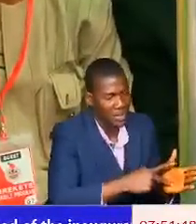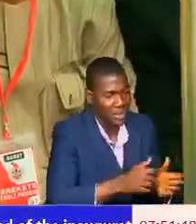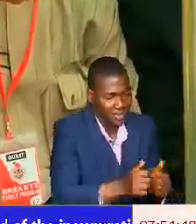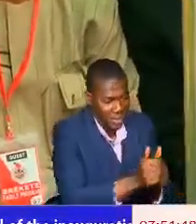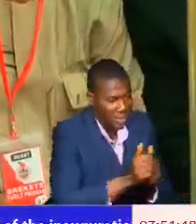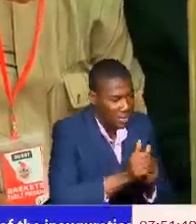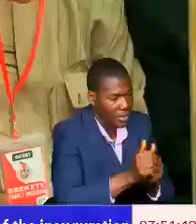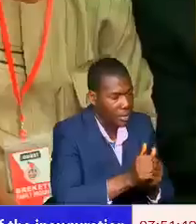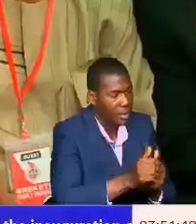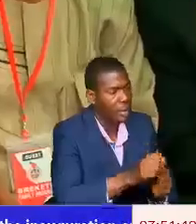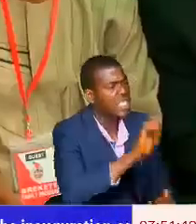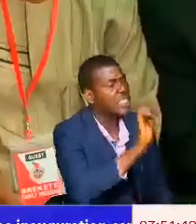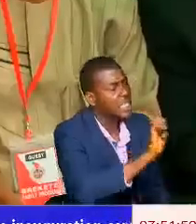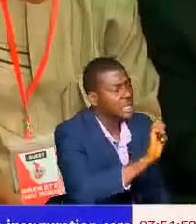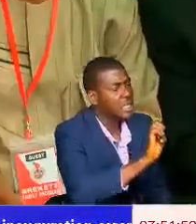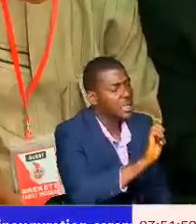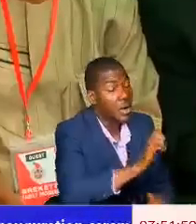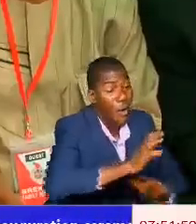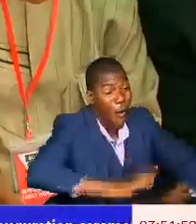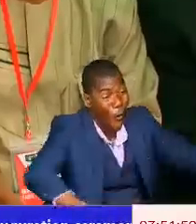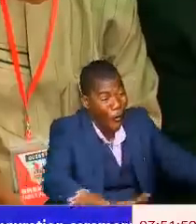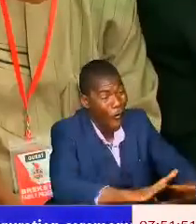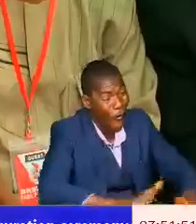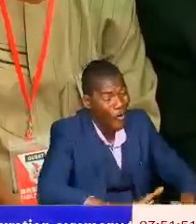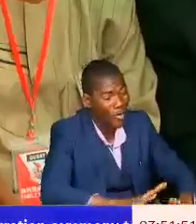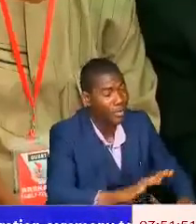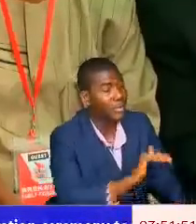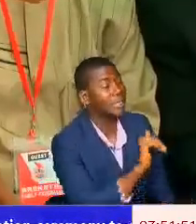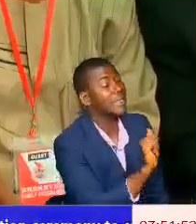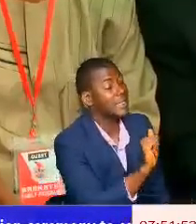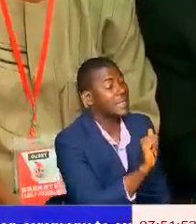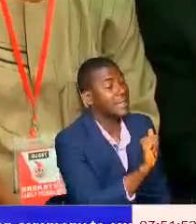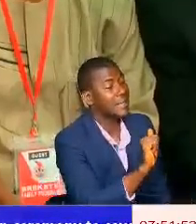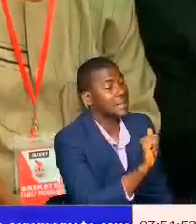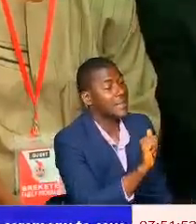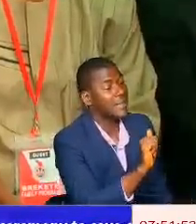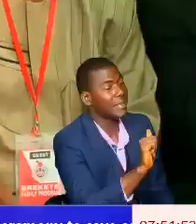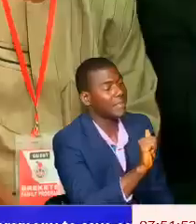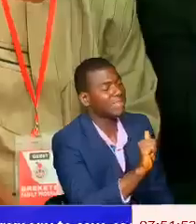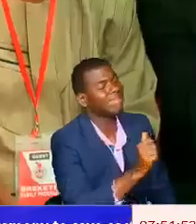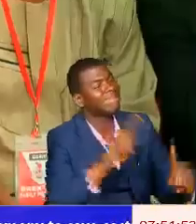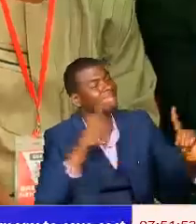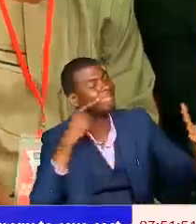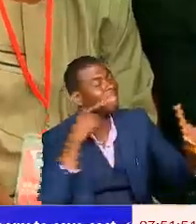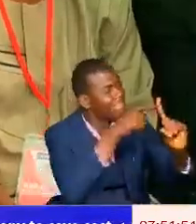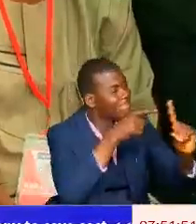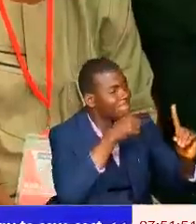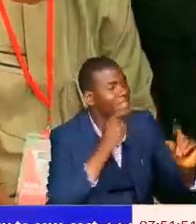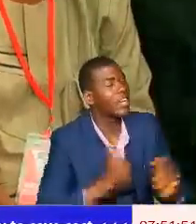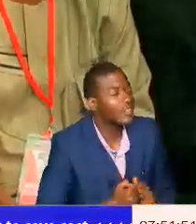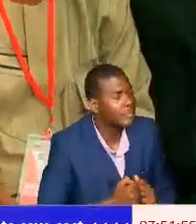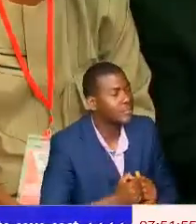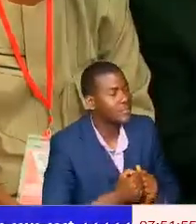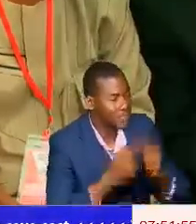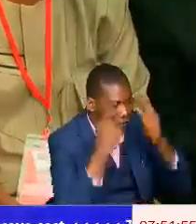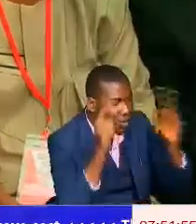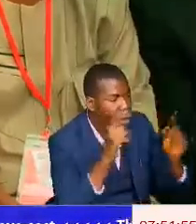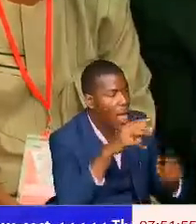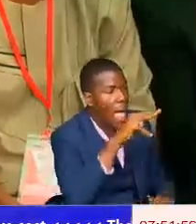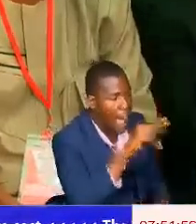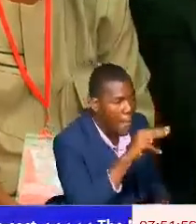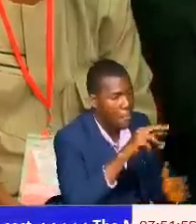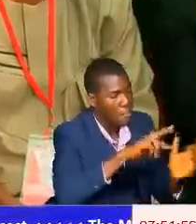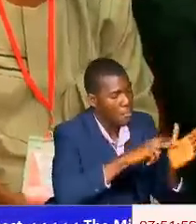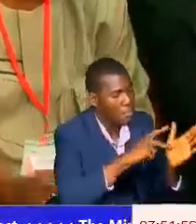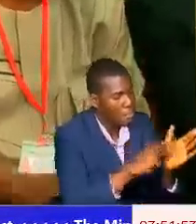for everyone. And then the A stands for achieves. And then the M stands for more.